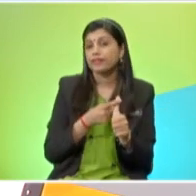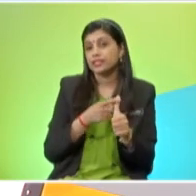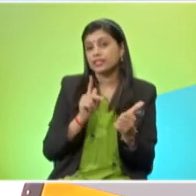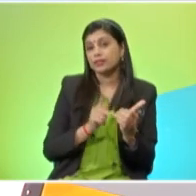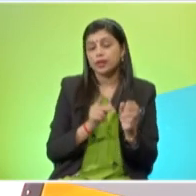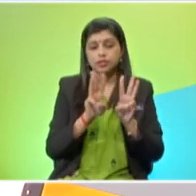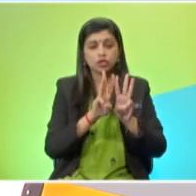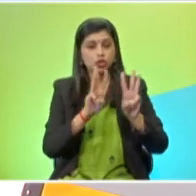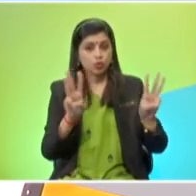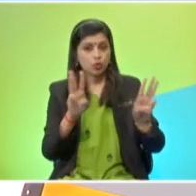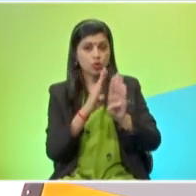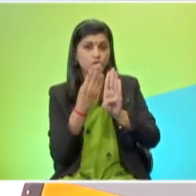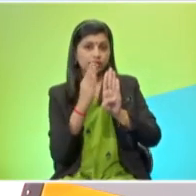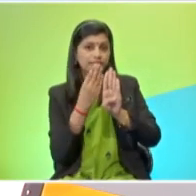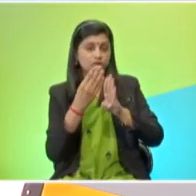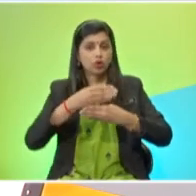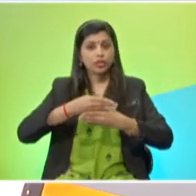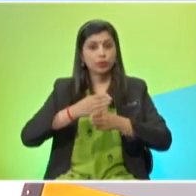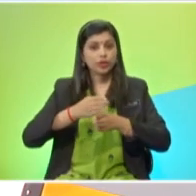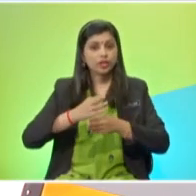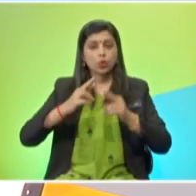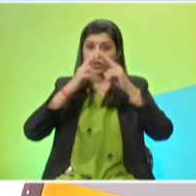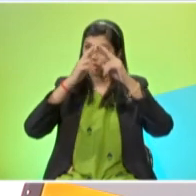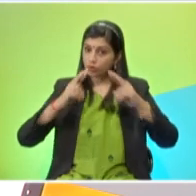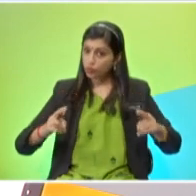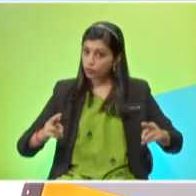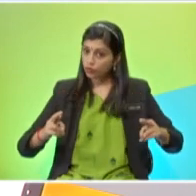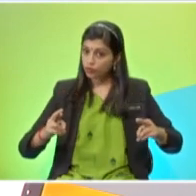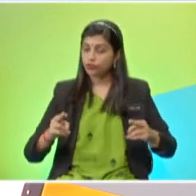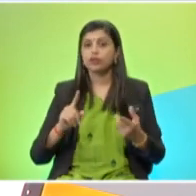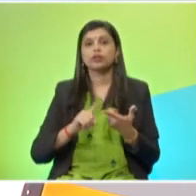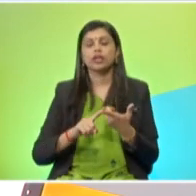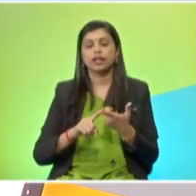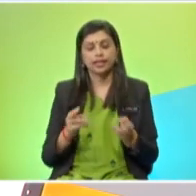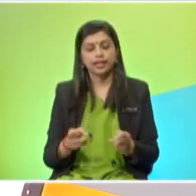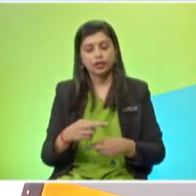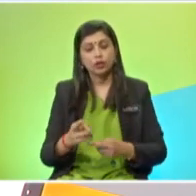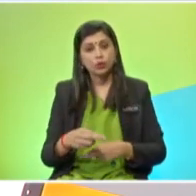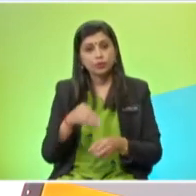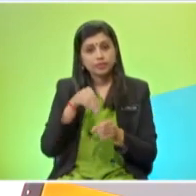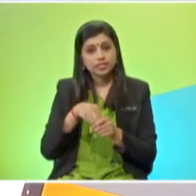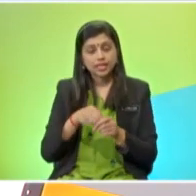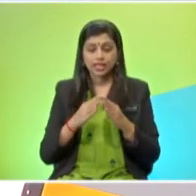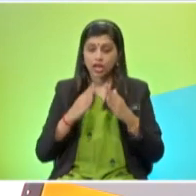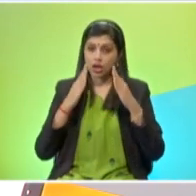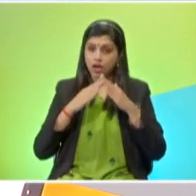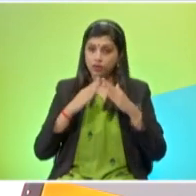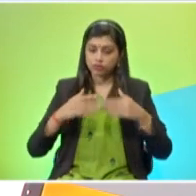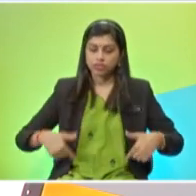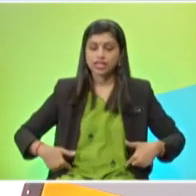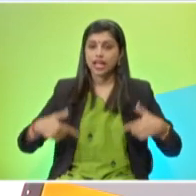the window, the roof, and also have learned about rooms in a house, living room,